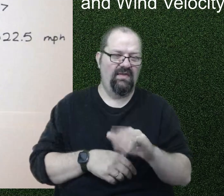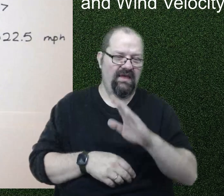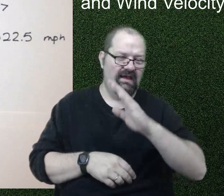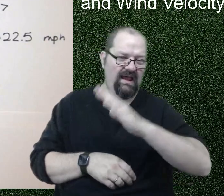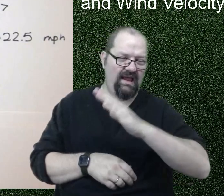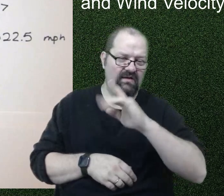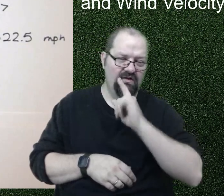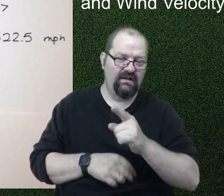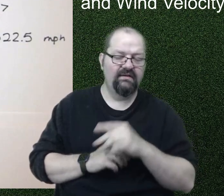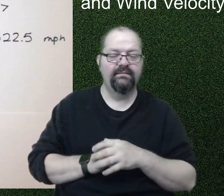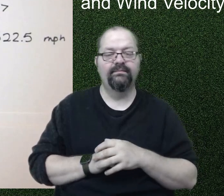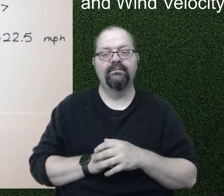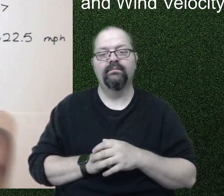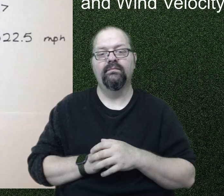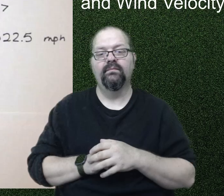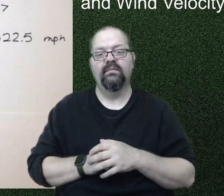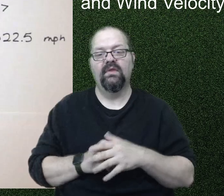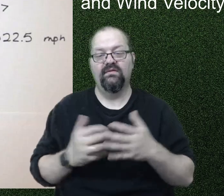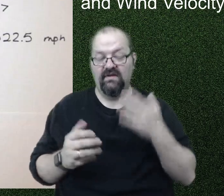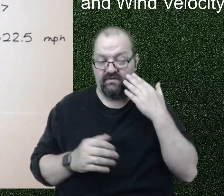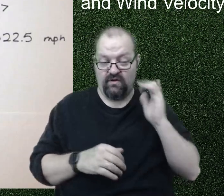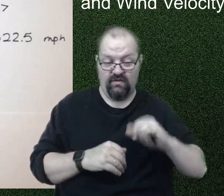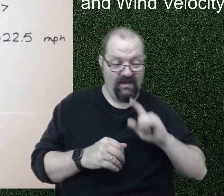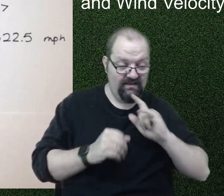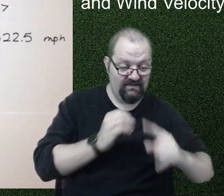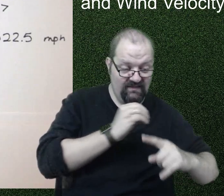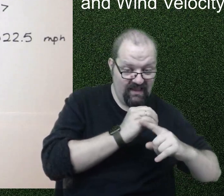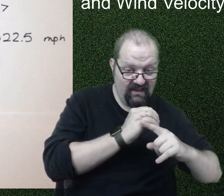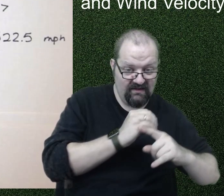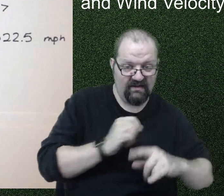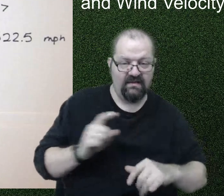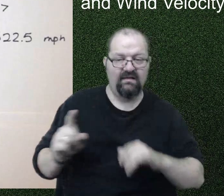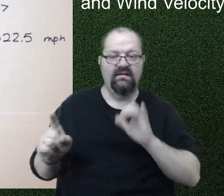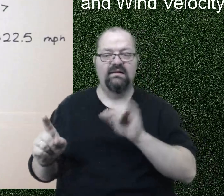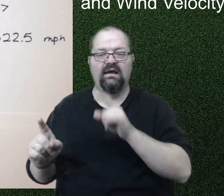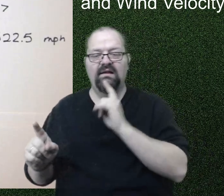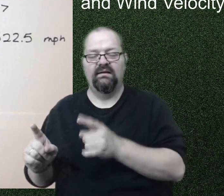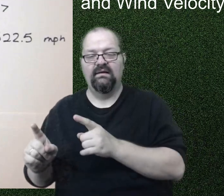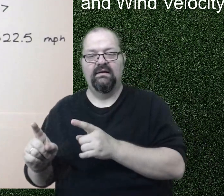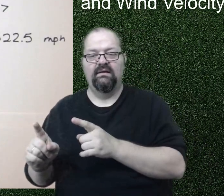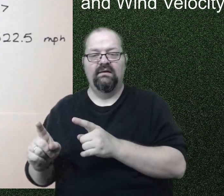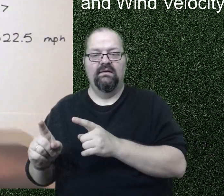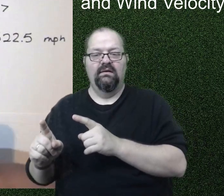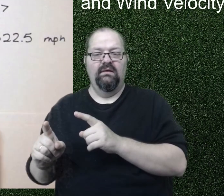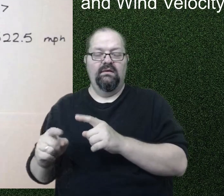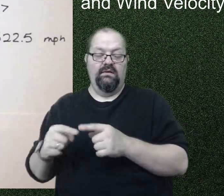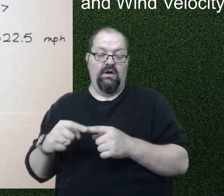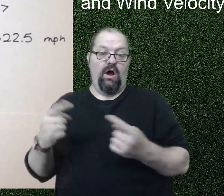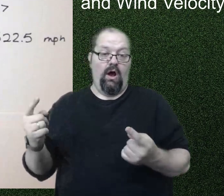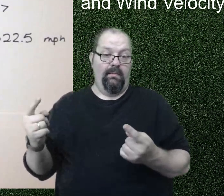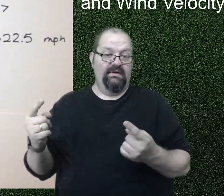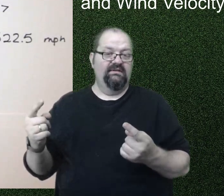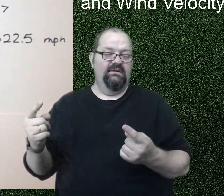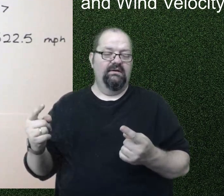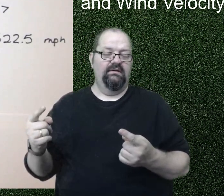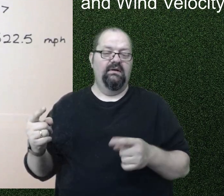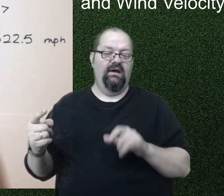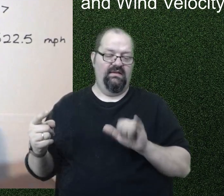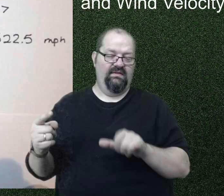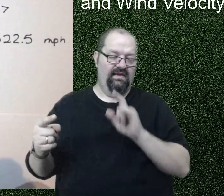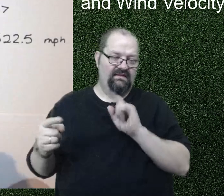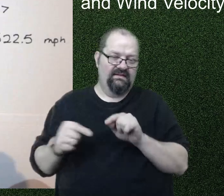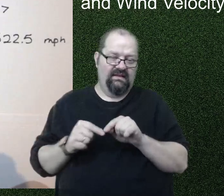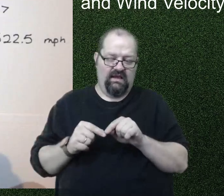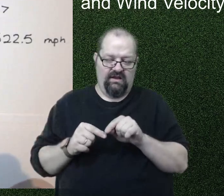I know that's theta. This is the side opposite theta, and this is the